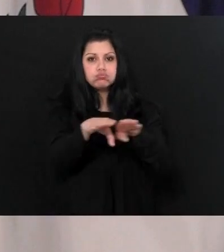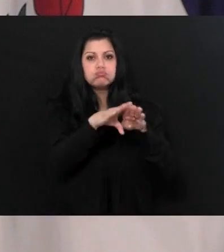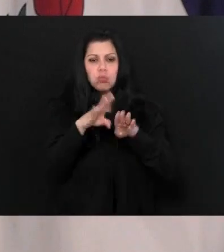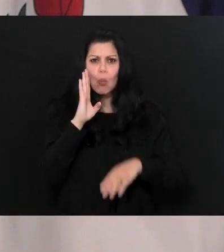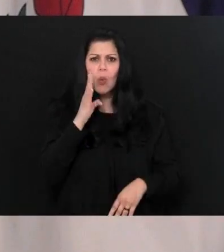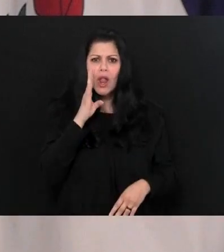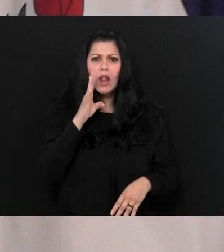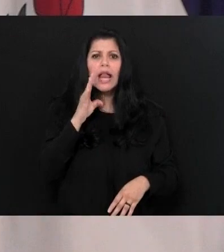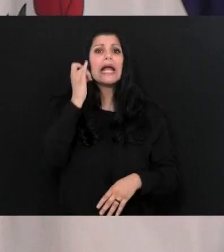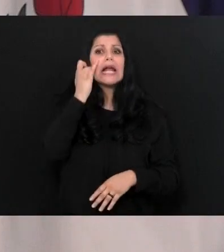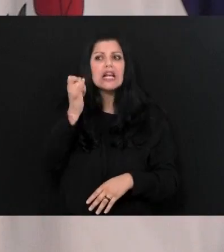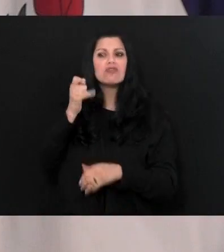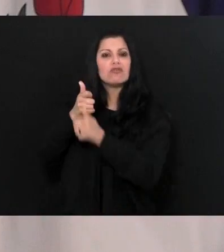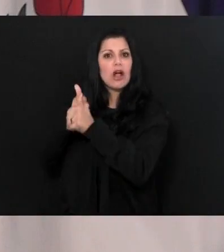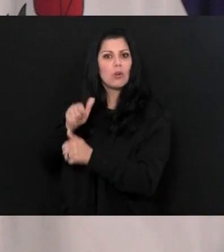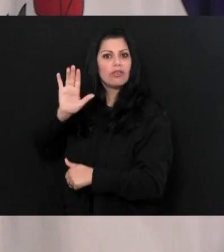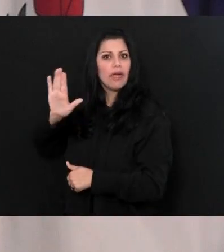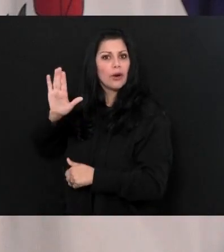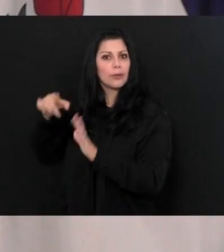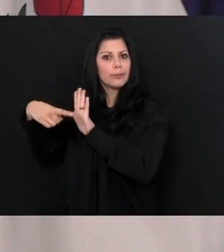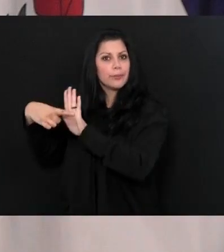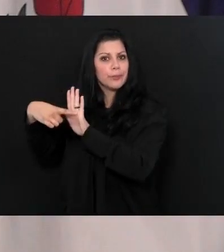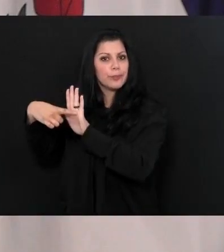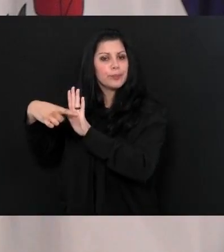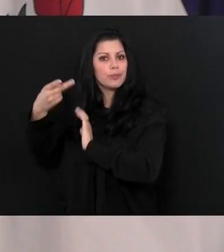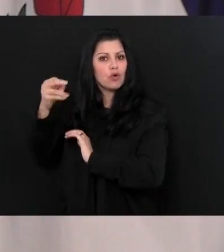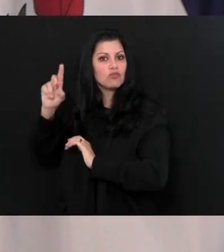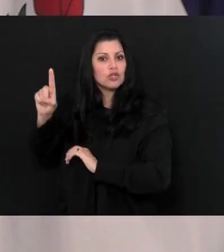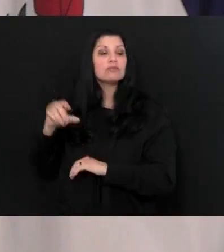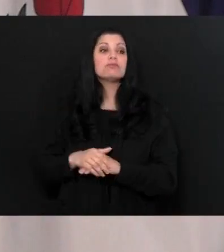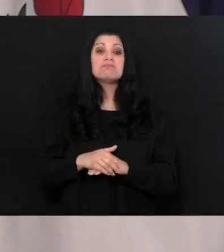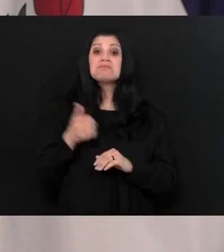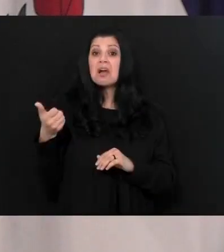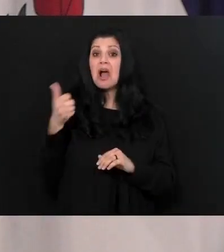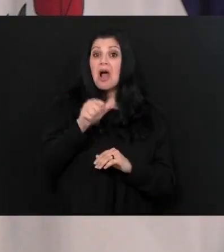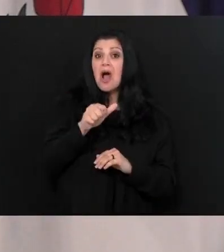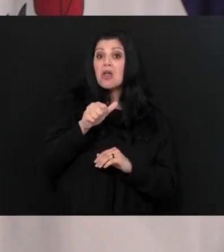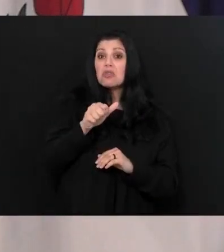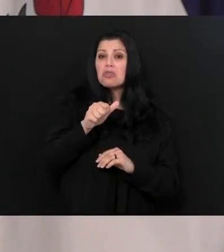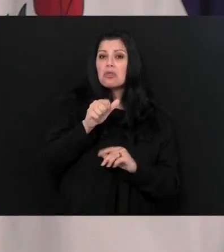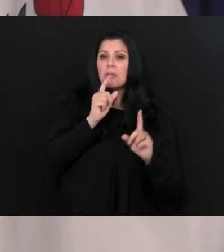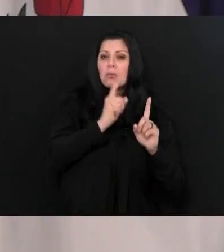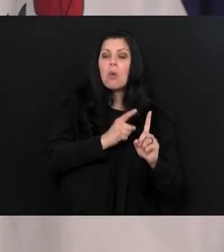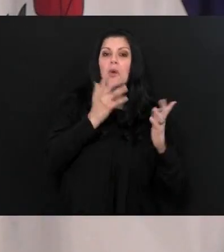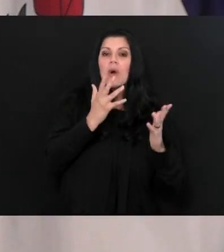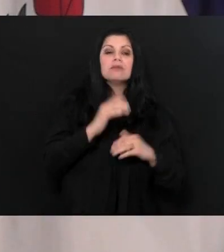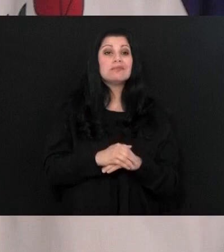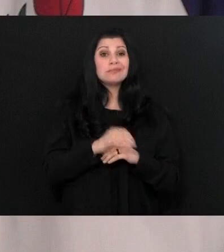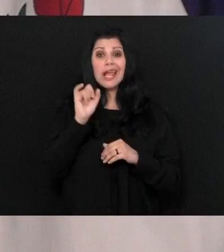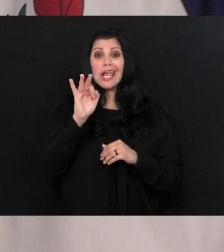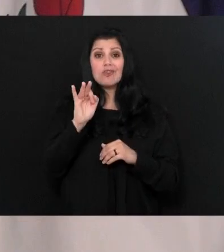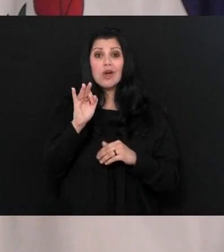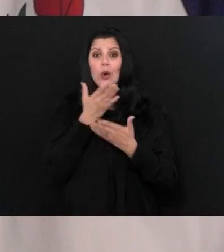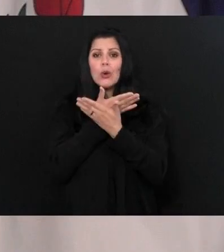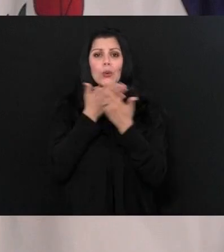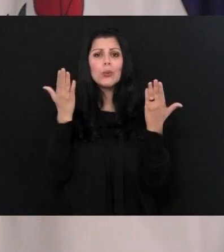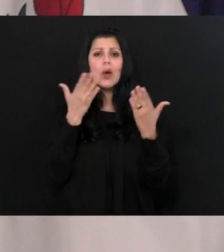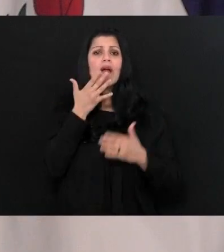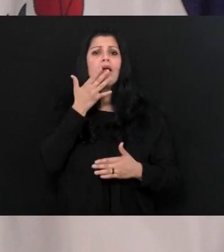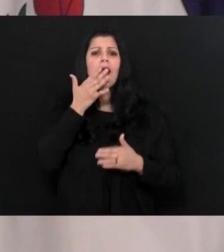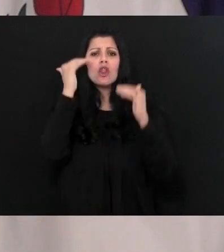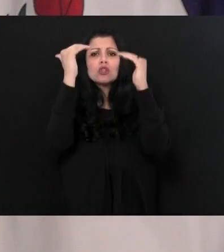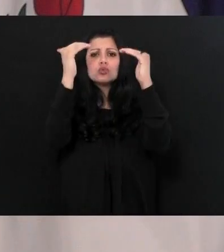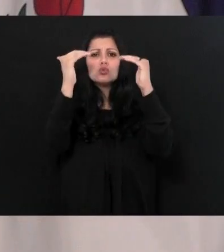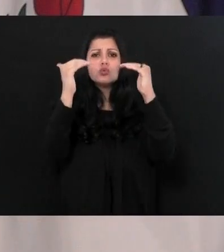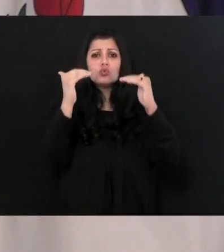another point that ought to be made here too, is if we just didn't have a colored code system at all, well, we'd